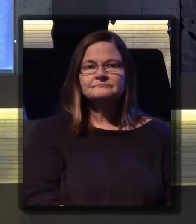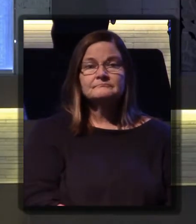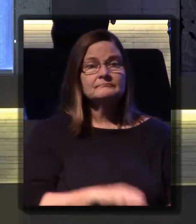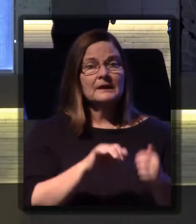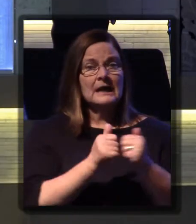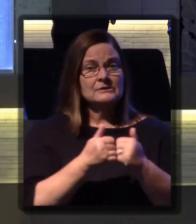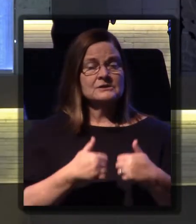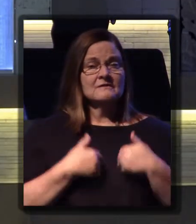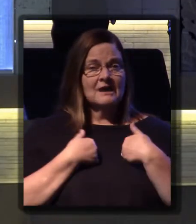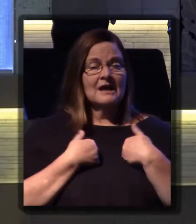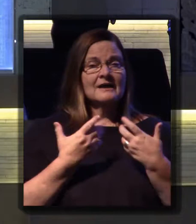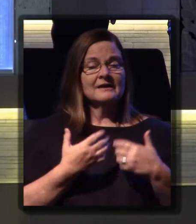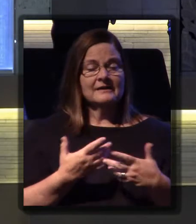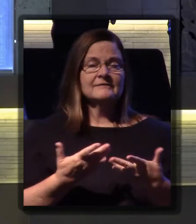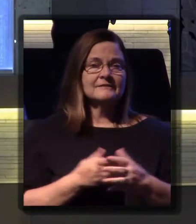God's truth.